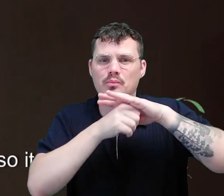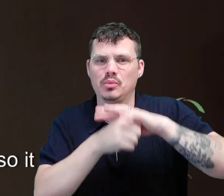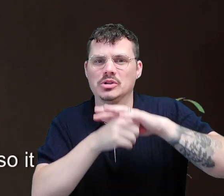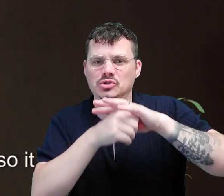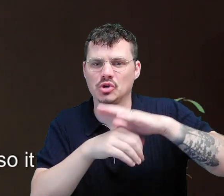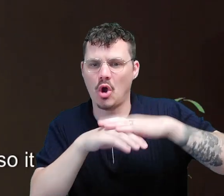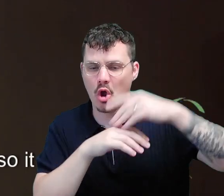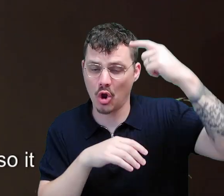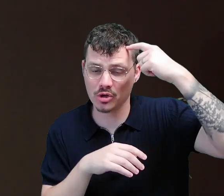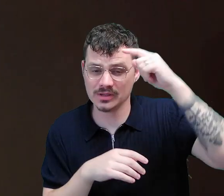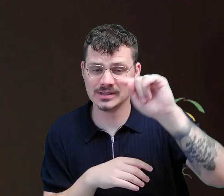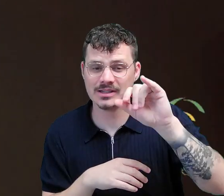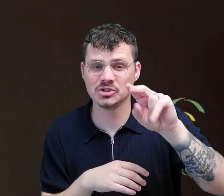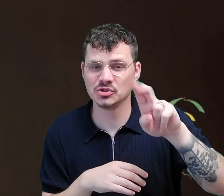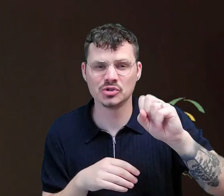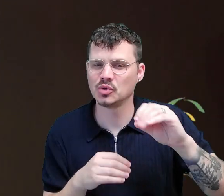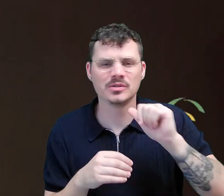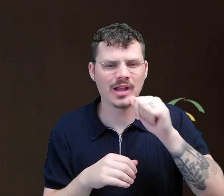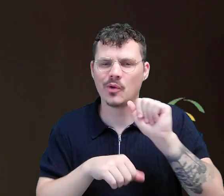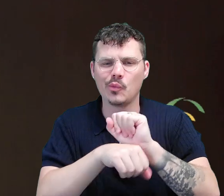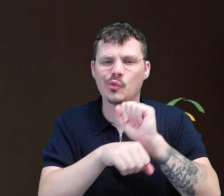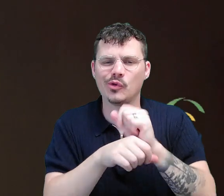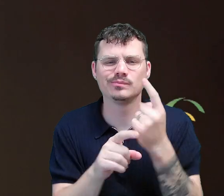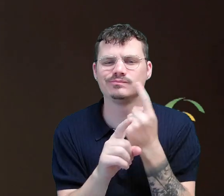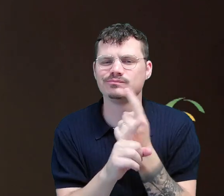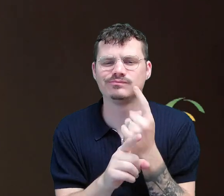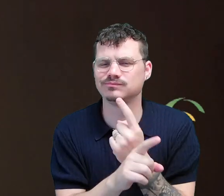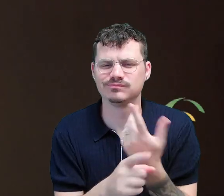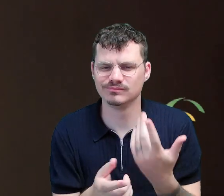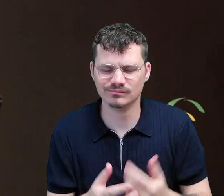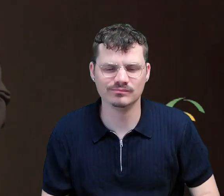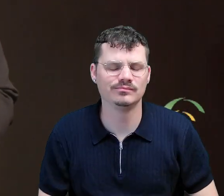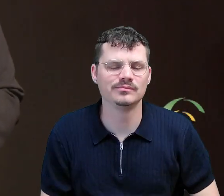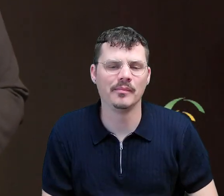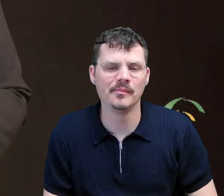pressure on the brain tissue so it can't work properly.